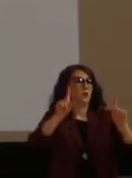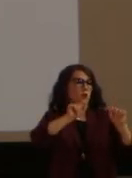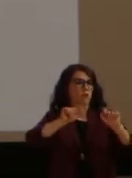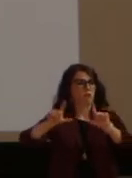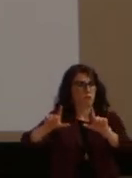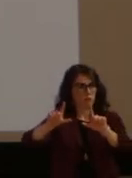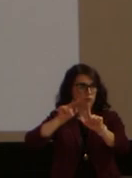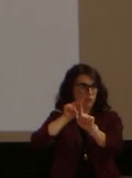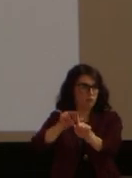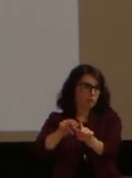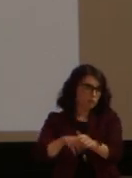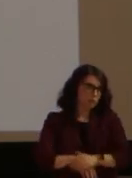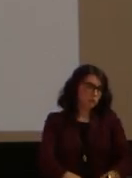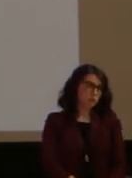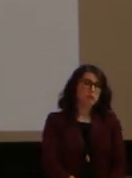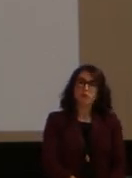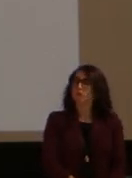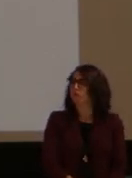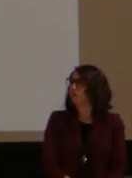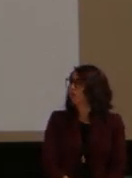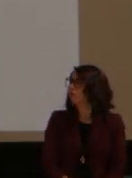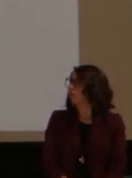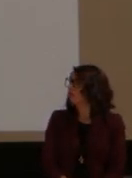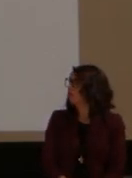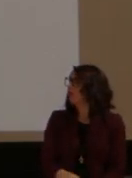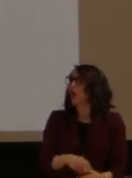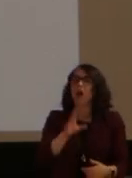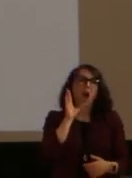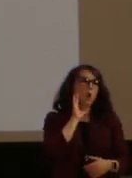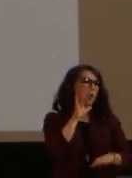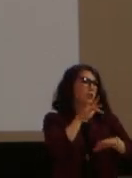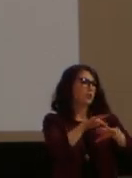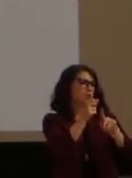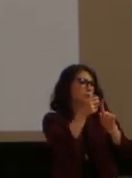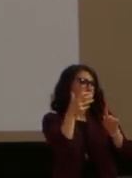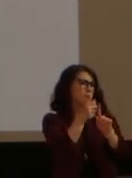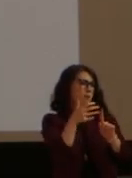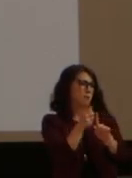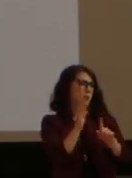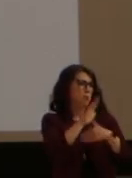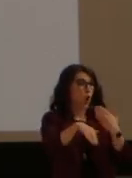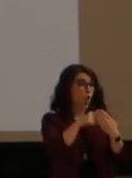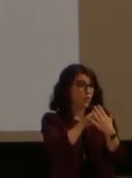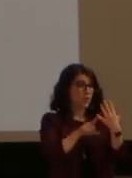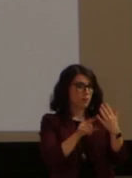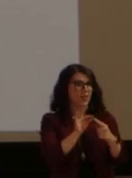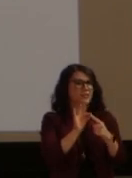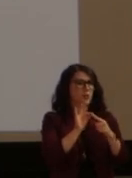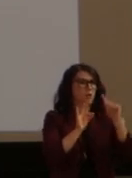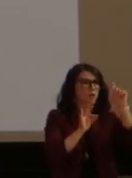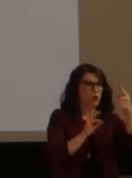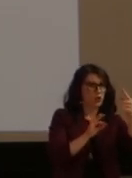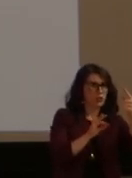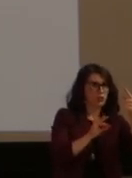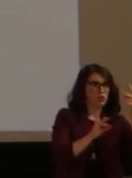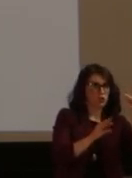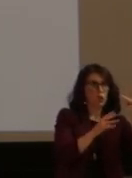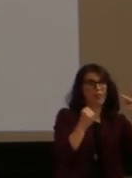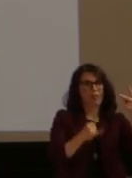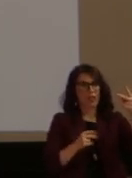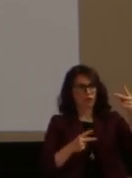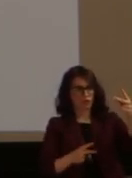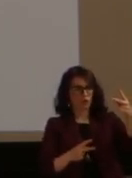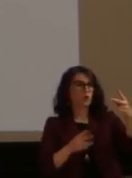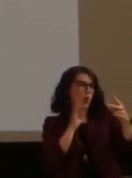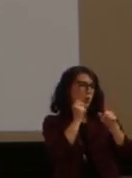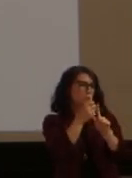better. I'll touch on all of them except for the first and the last two in more detail, so I